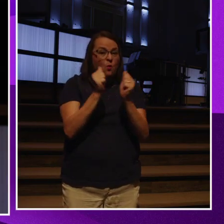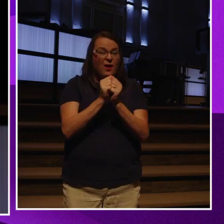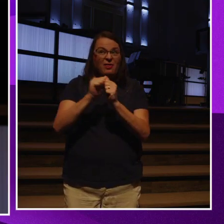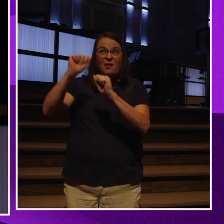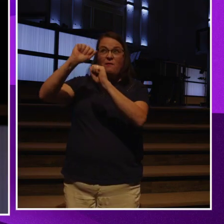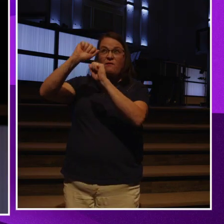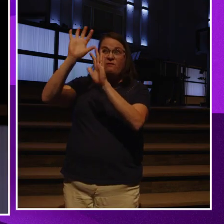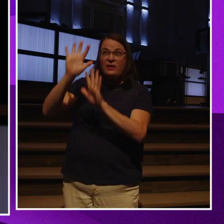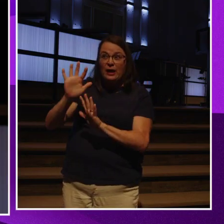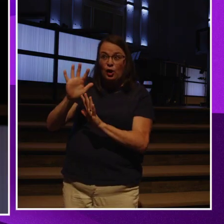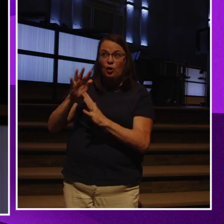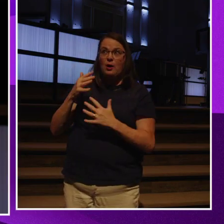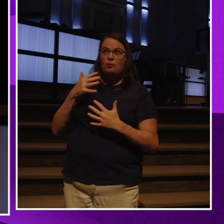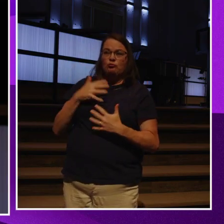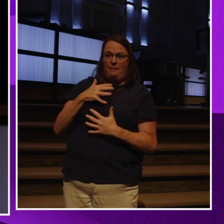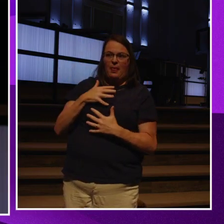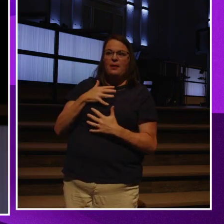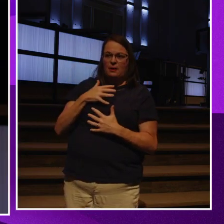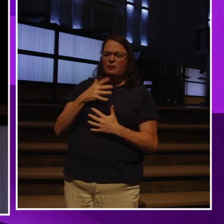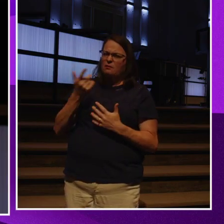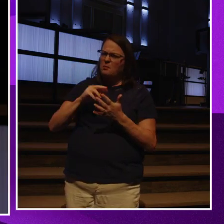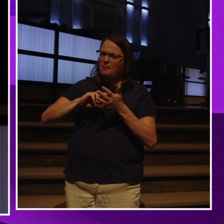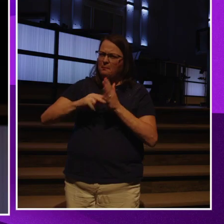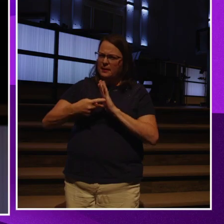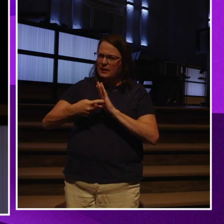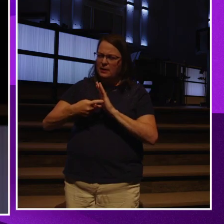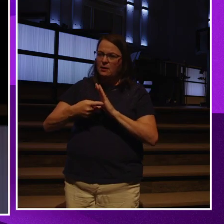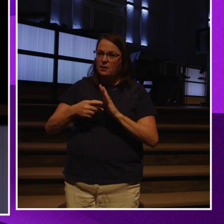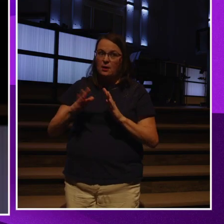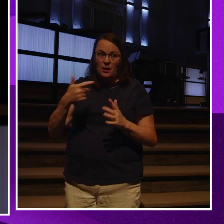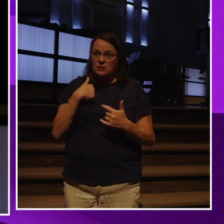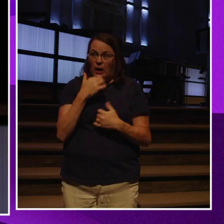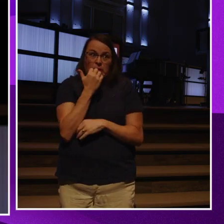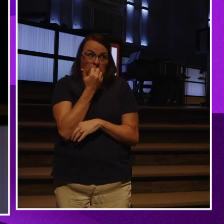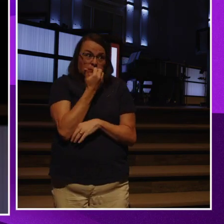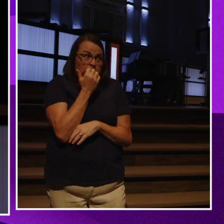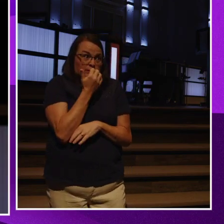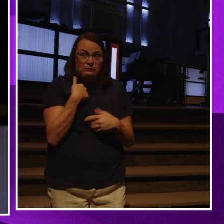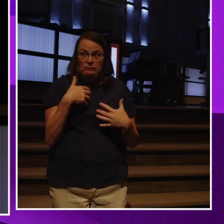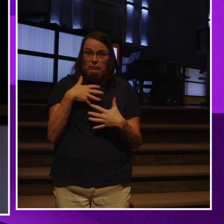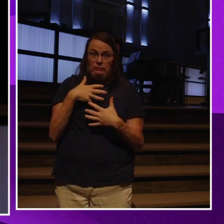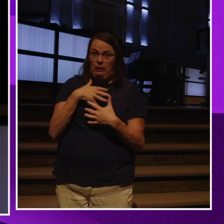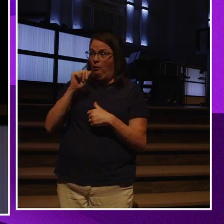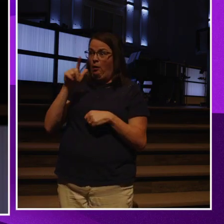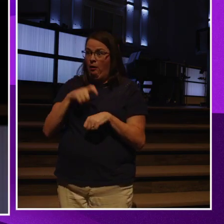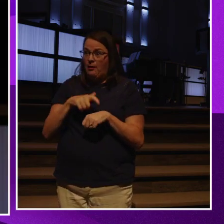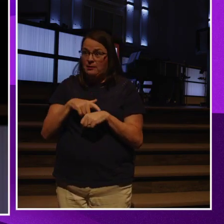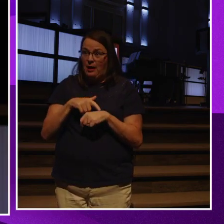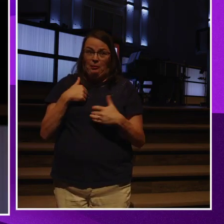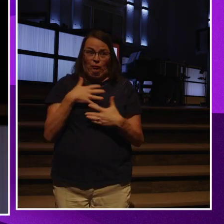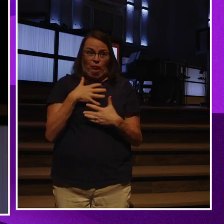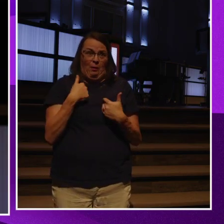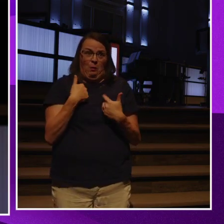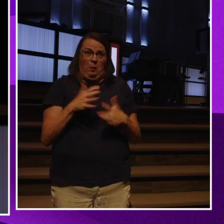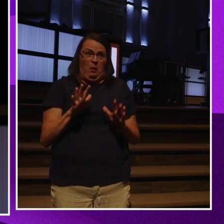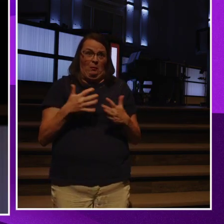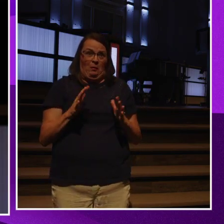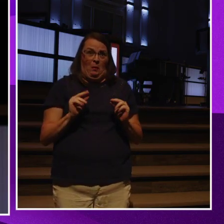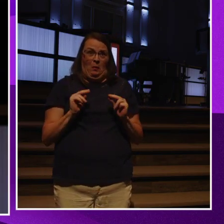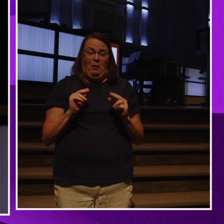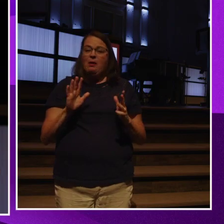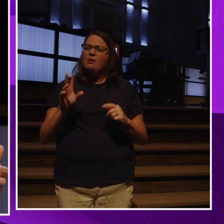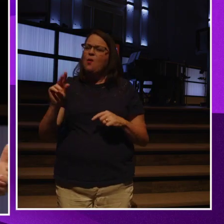and trembling. Well, what does that mean? Does it mean we're to walk around scared all the time and just too afraid to do anything for God?